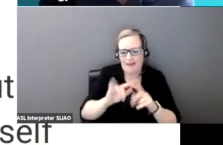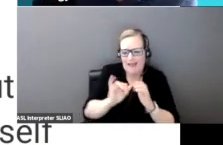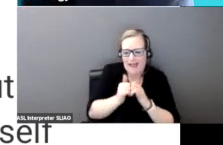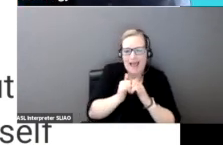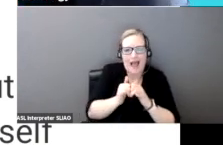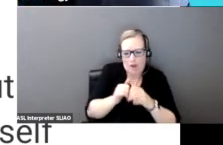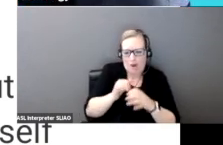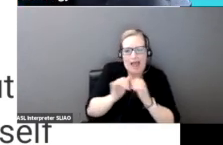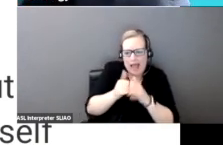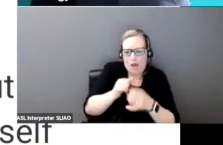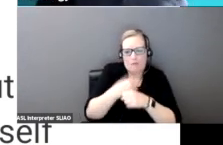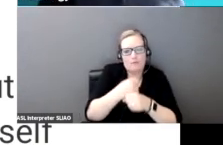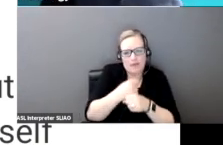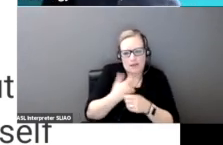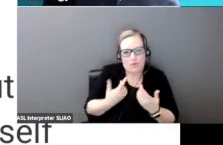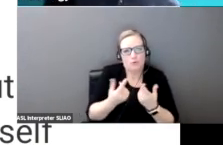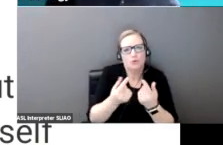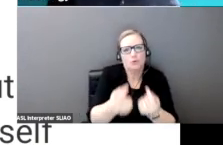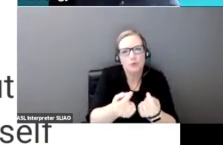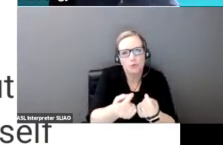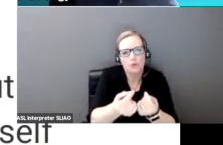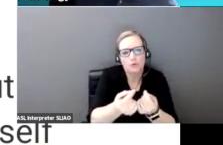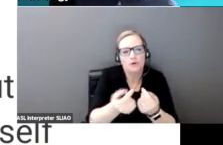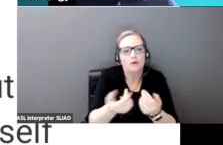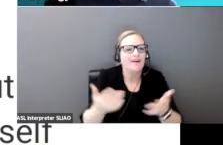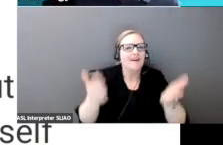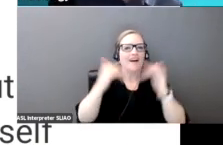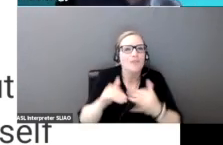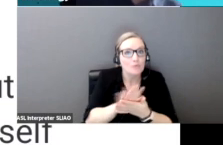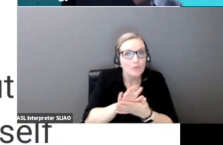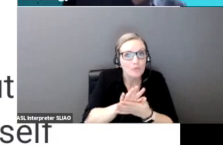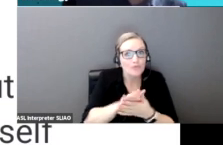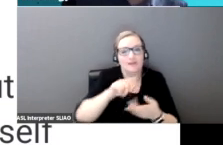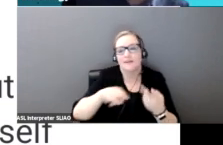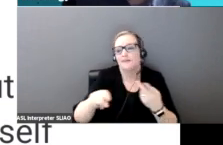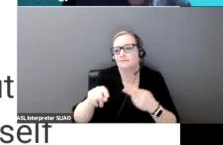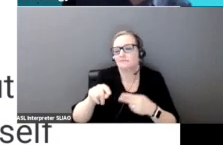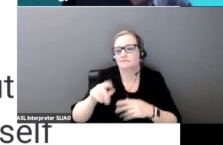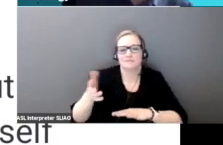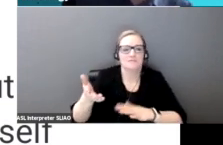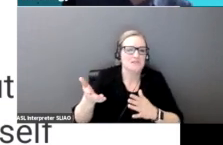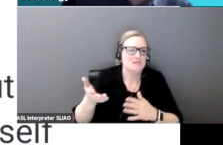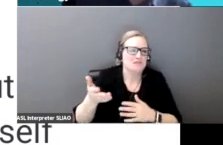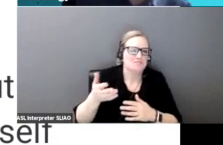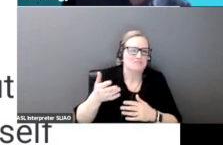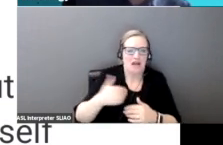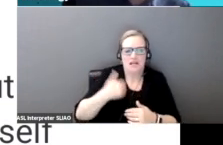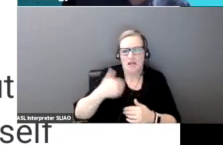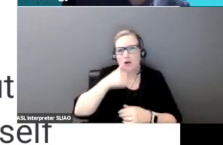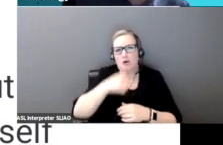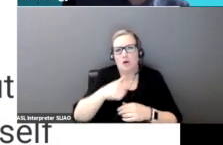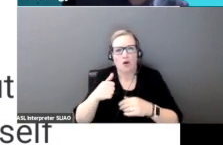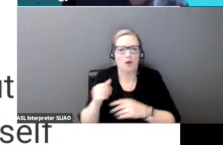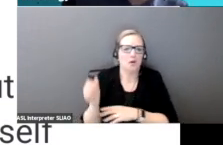great odds and defeats many ninjas. Great idea for a movie. I may or may not go and see it, but it's